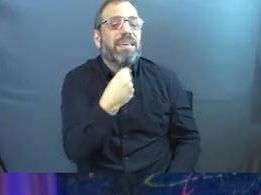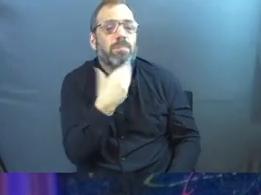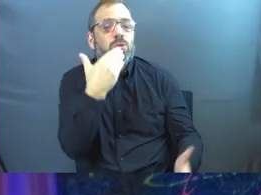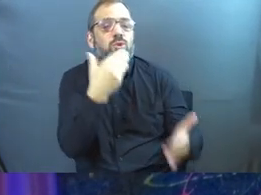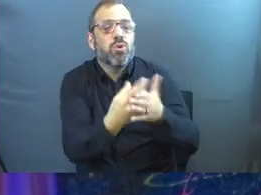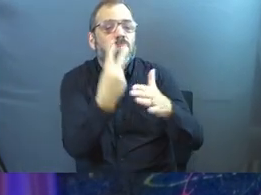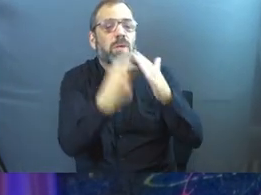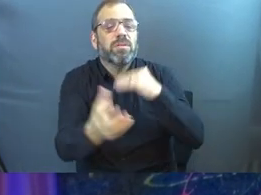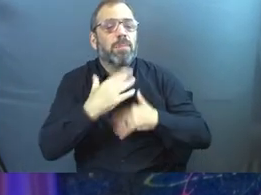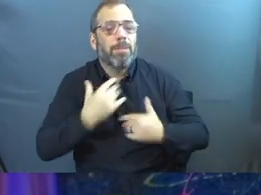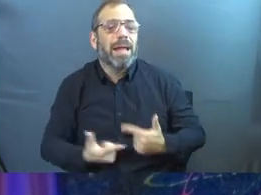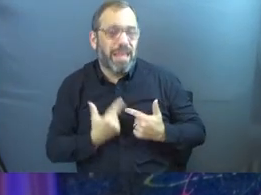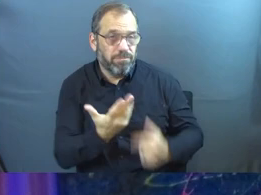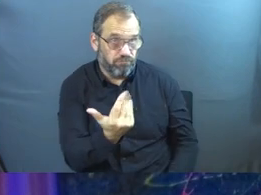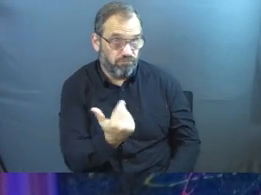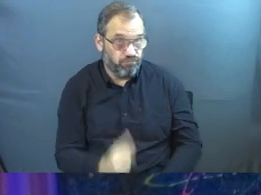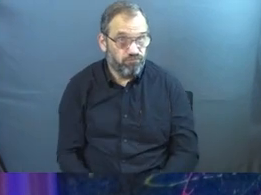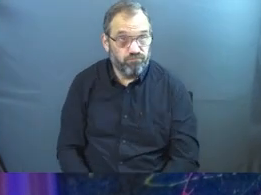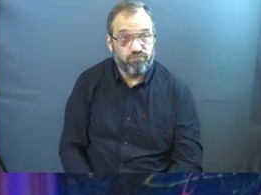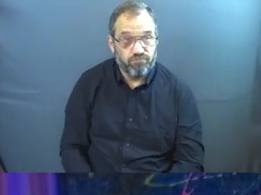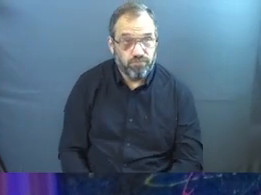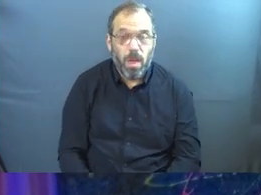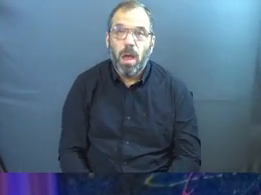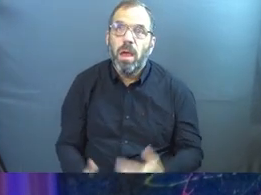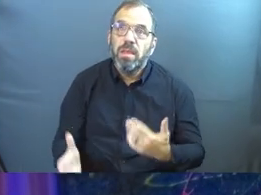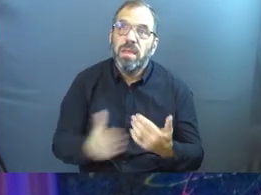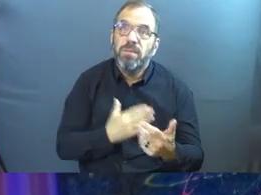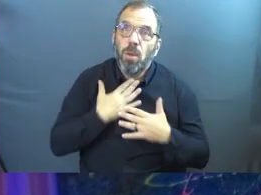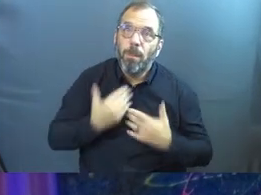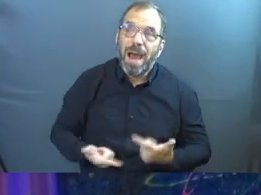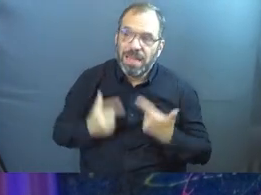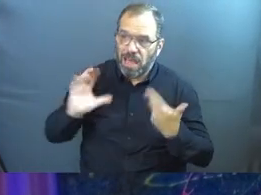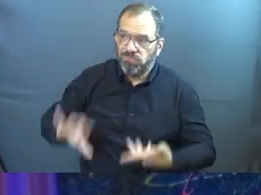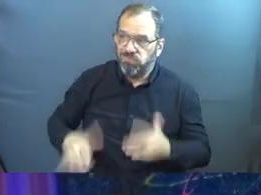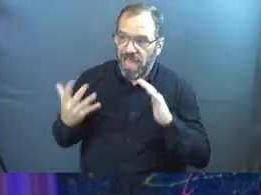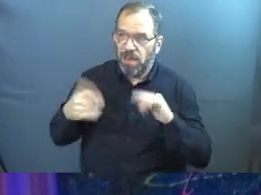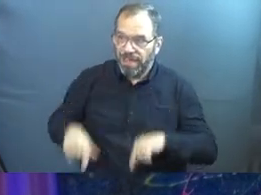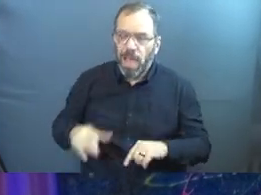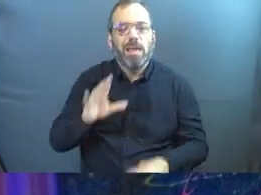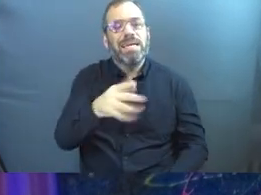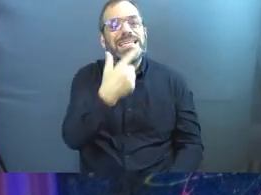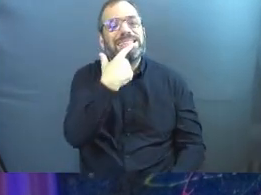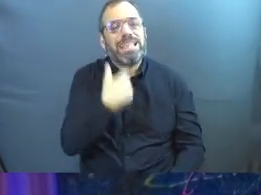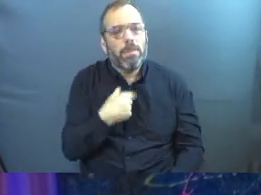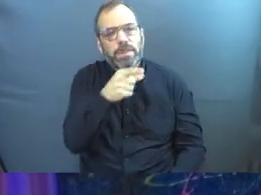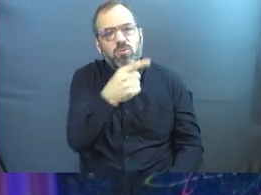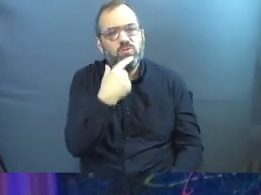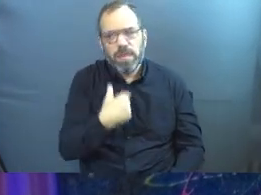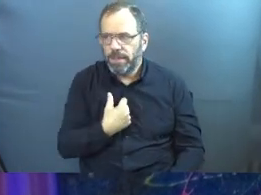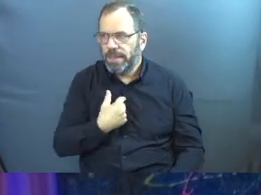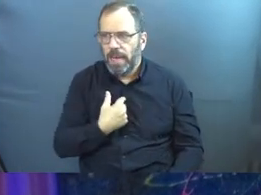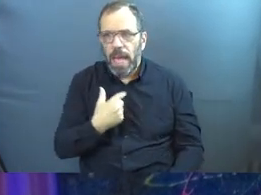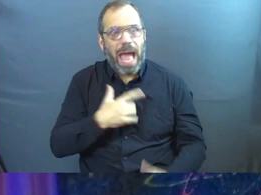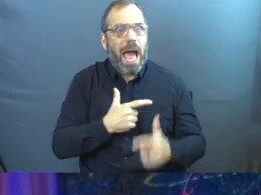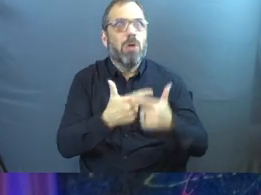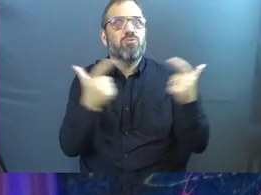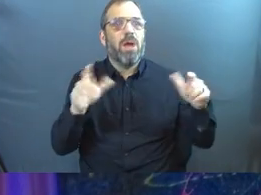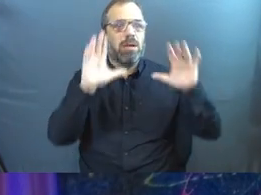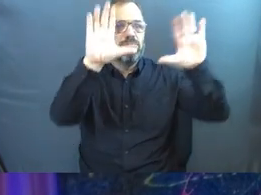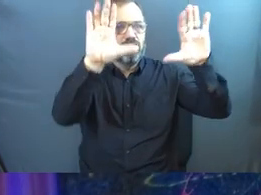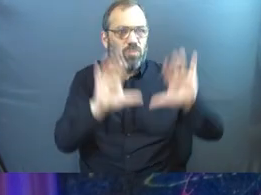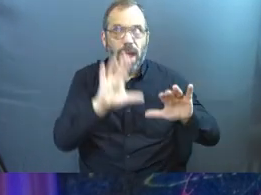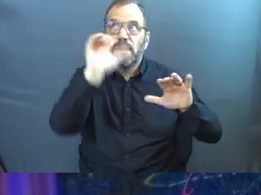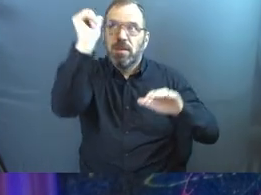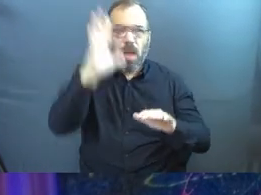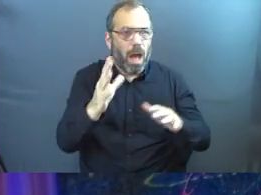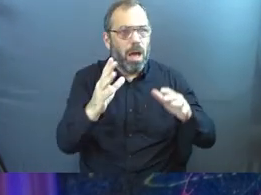good prophecy about my life. Even though my life is in shatters over here, I want you to tell me how great God is going to